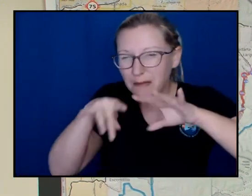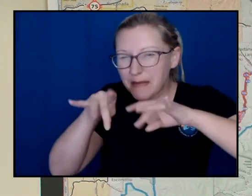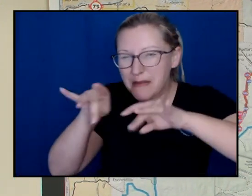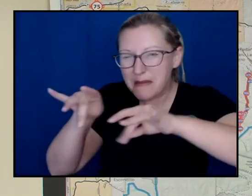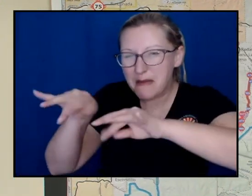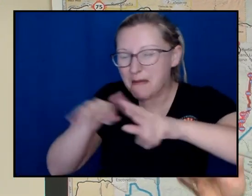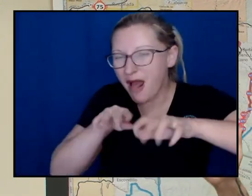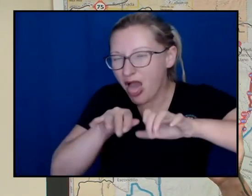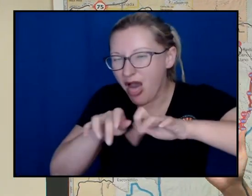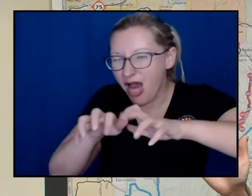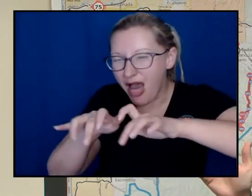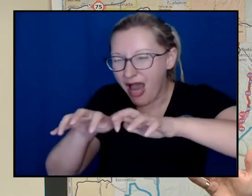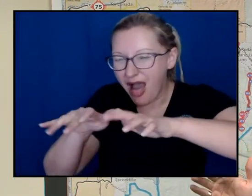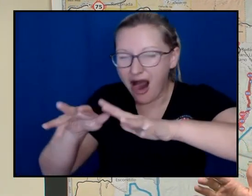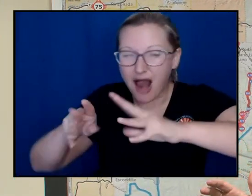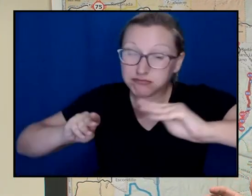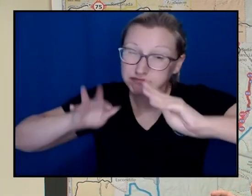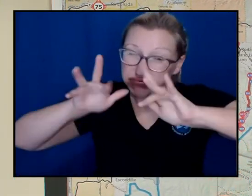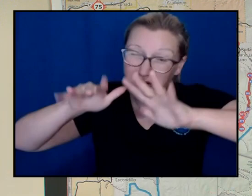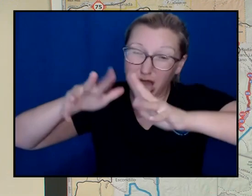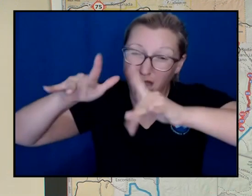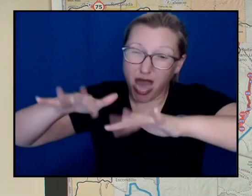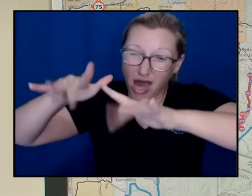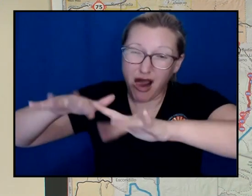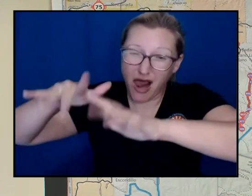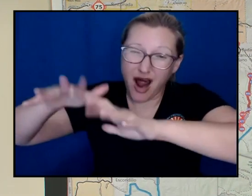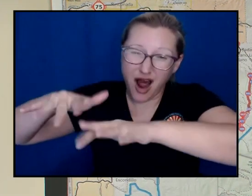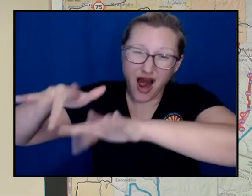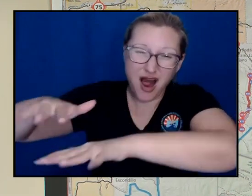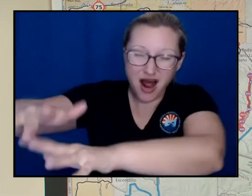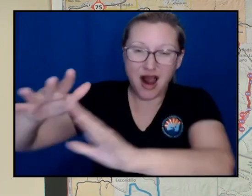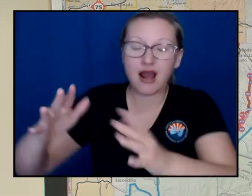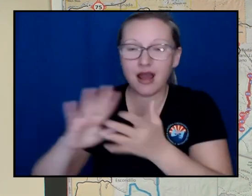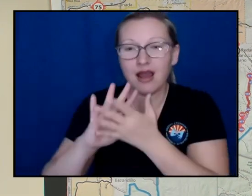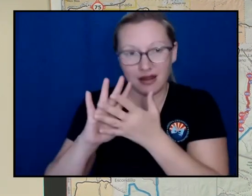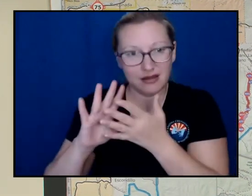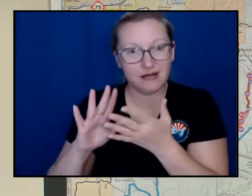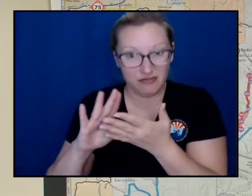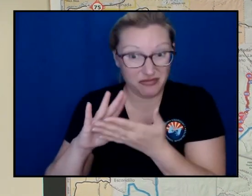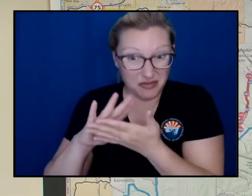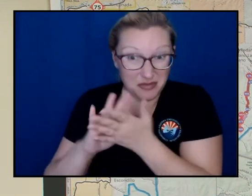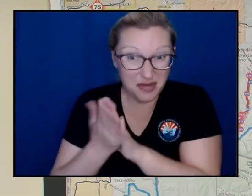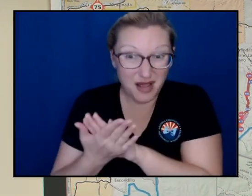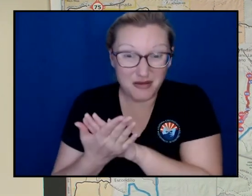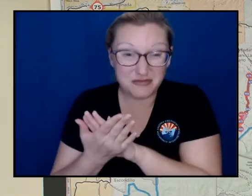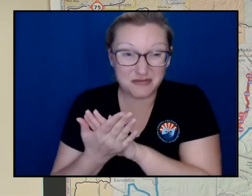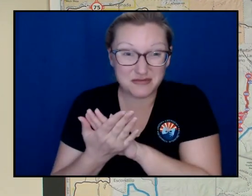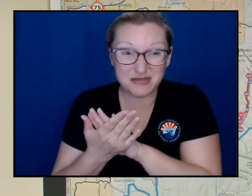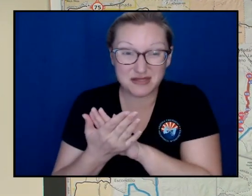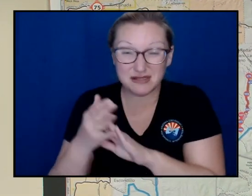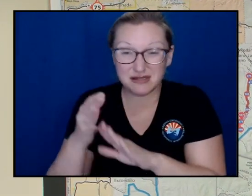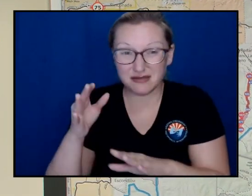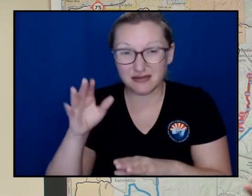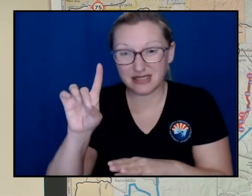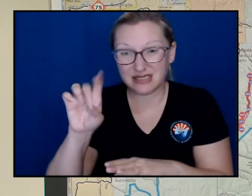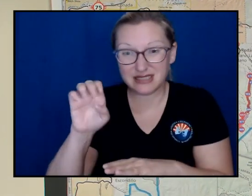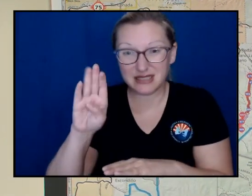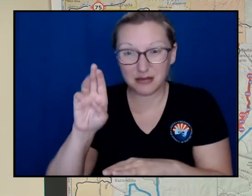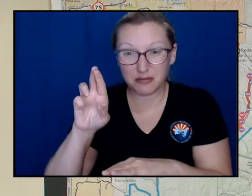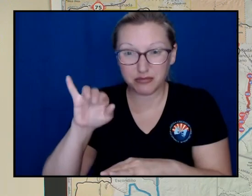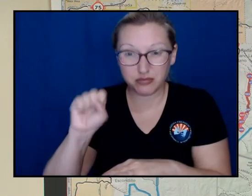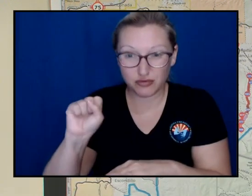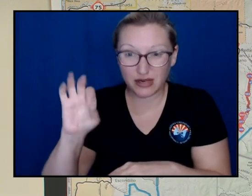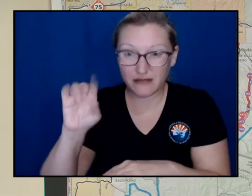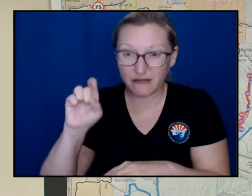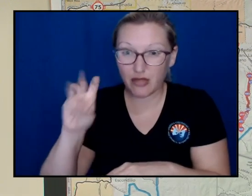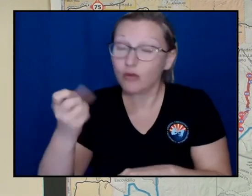all of that, and then as it's going, it's picking up momentum, and it's coming down the hill. So there's a big difference between the flash flood